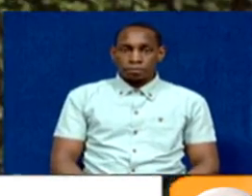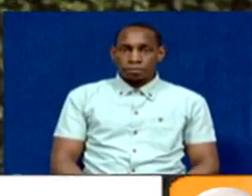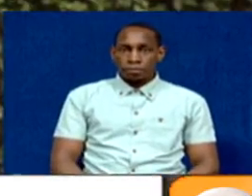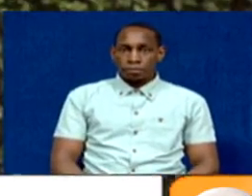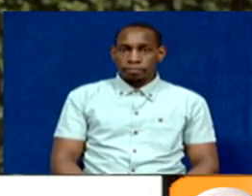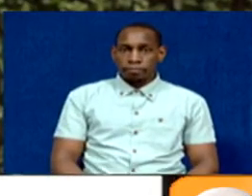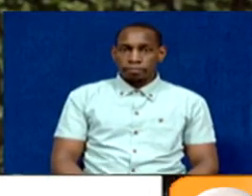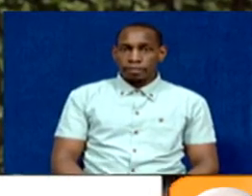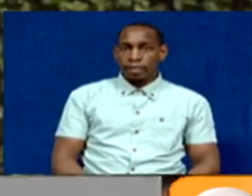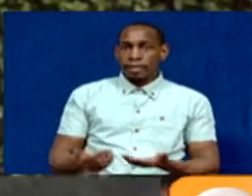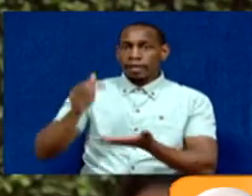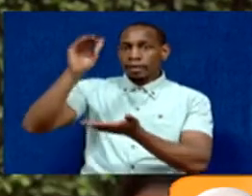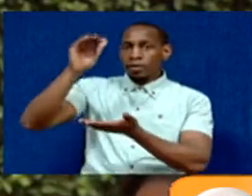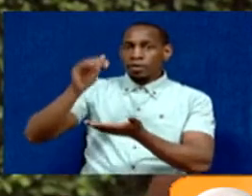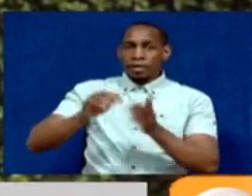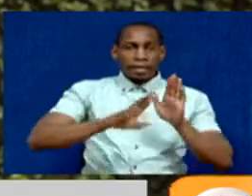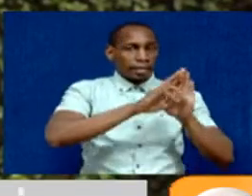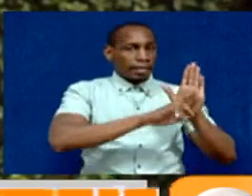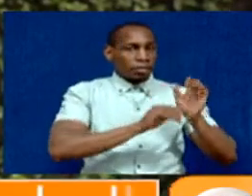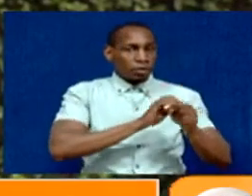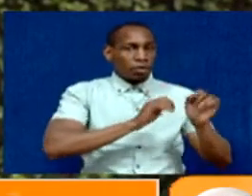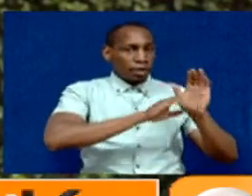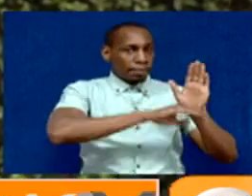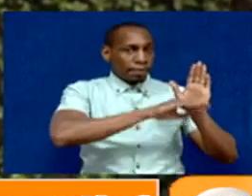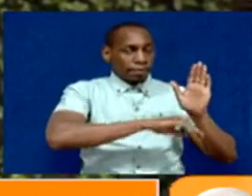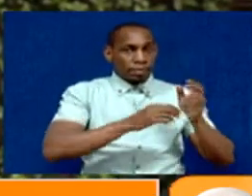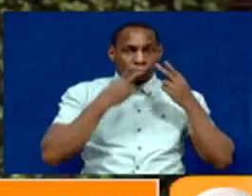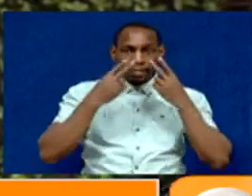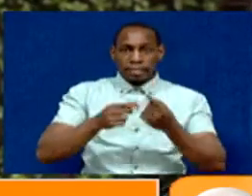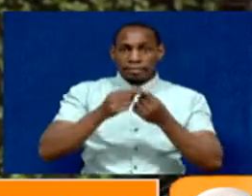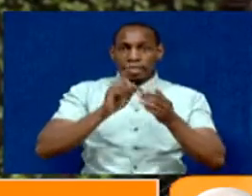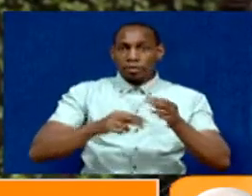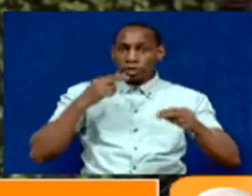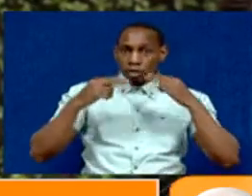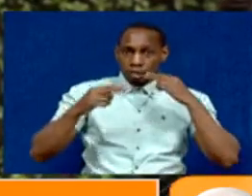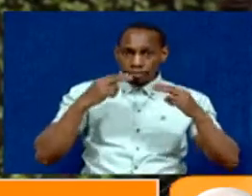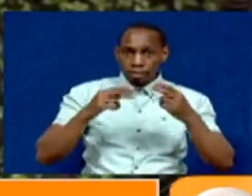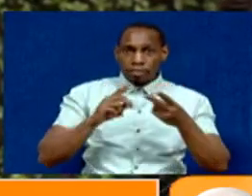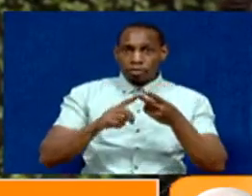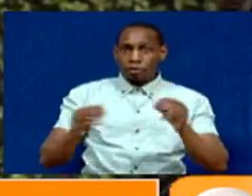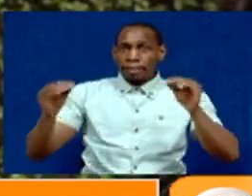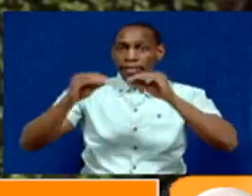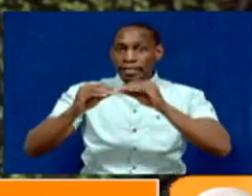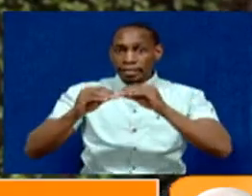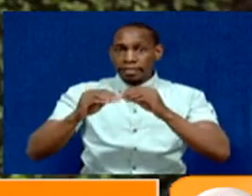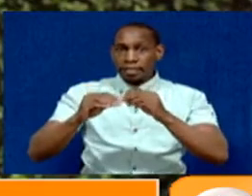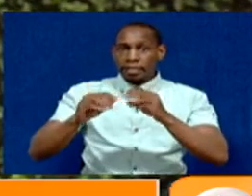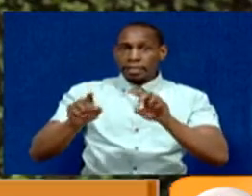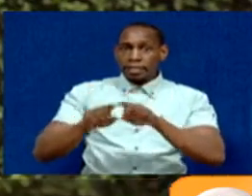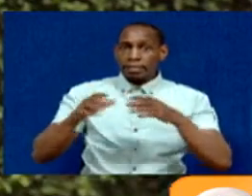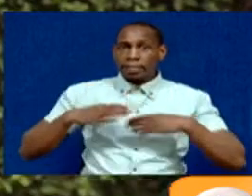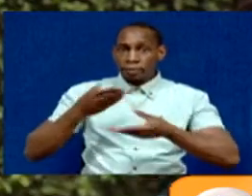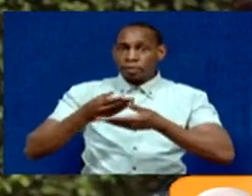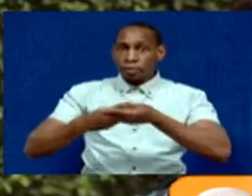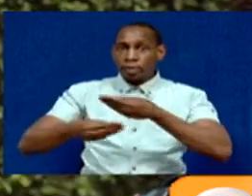With the reduction of restrictions, what we've seen, especially in hospitality, in meetings, and the people who